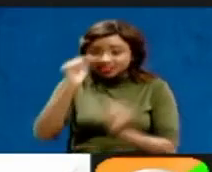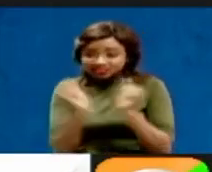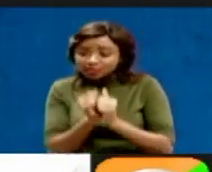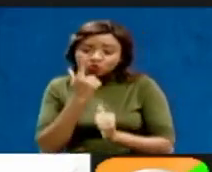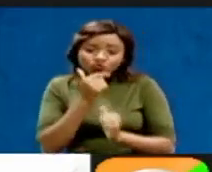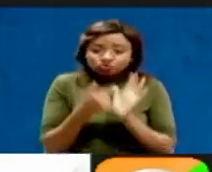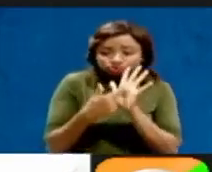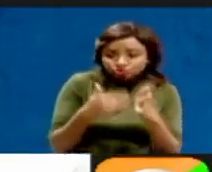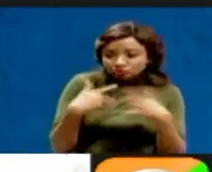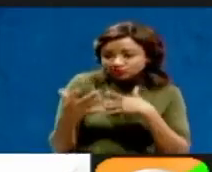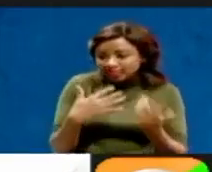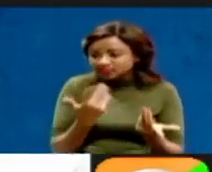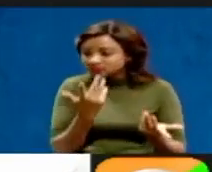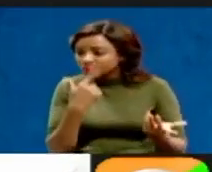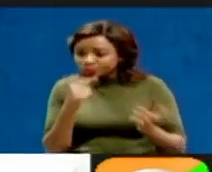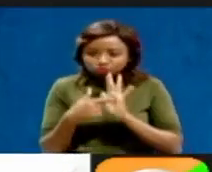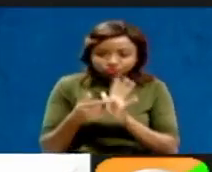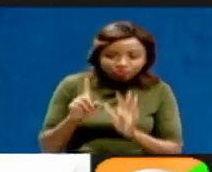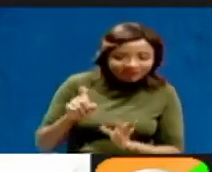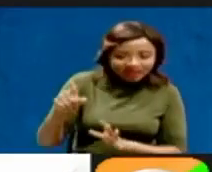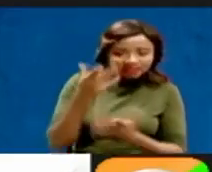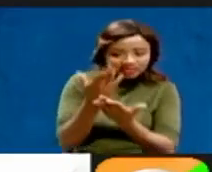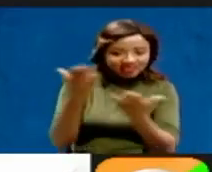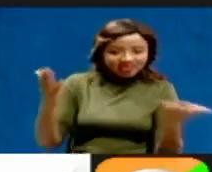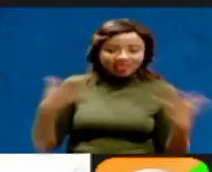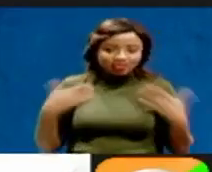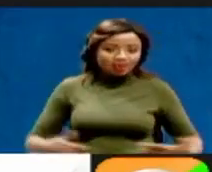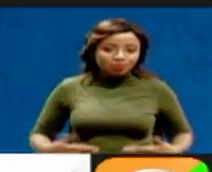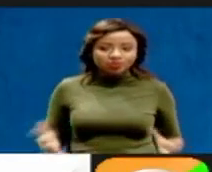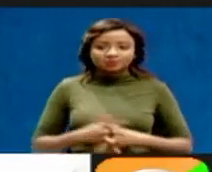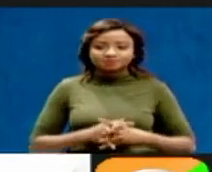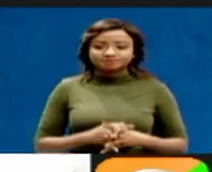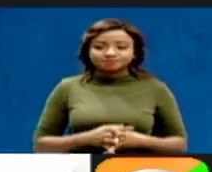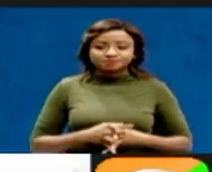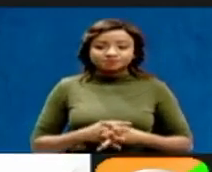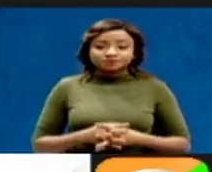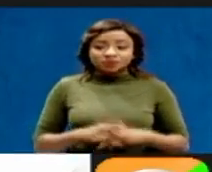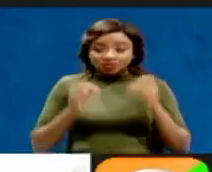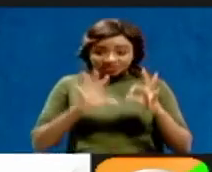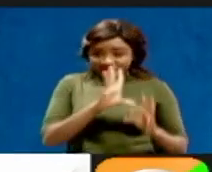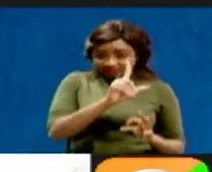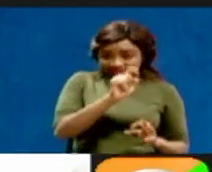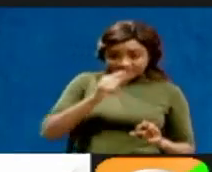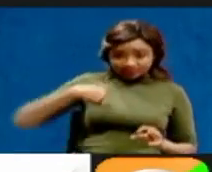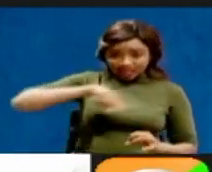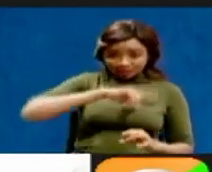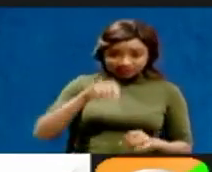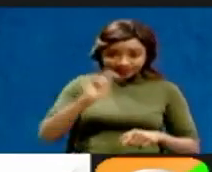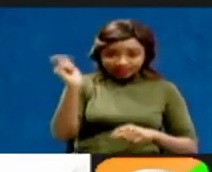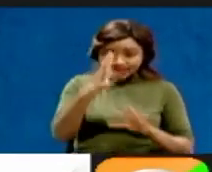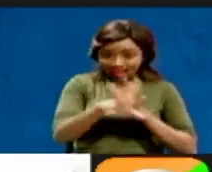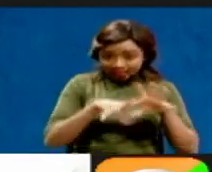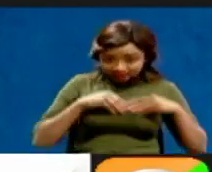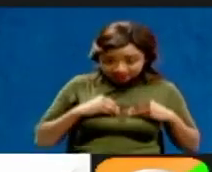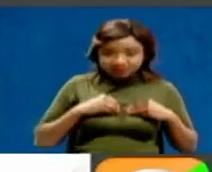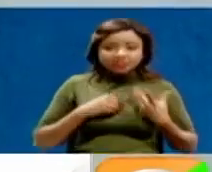them are still expressing the virus in their airway. So if our data supports that, it could be